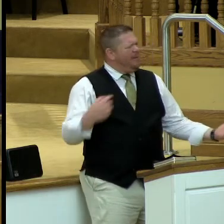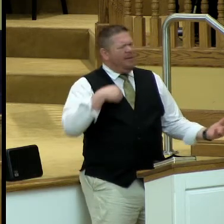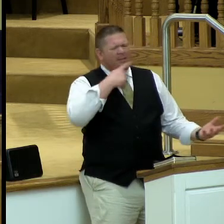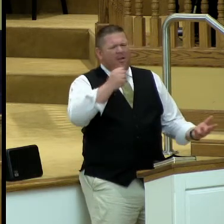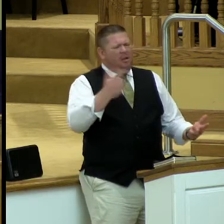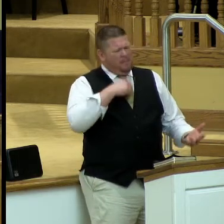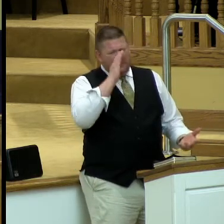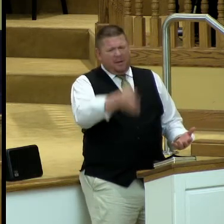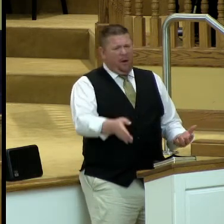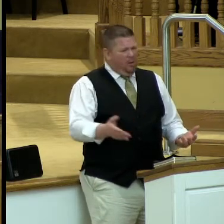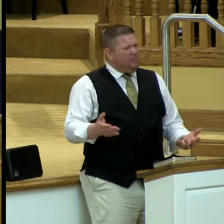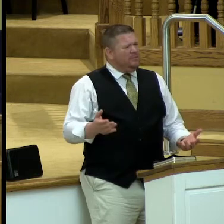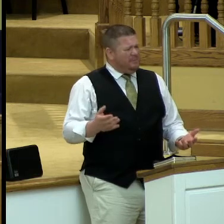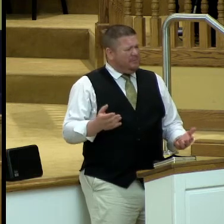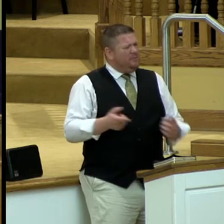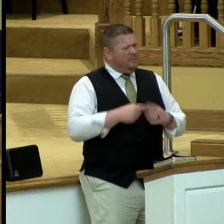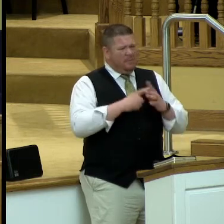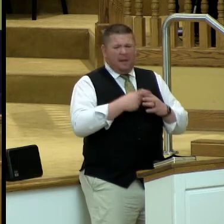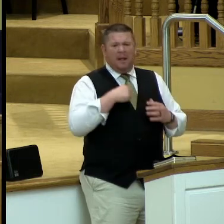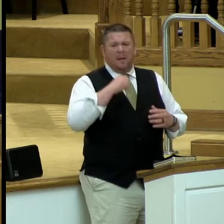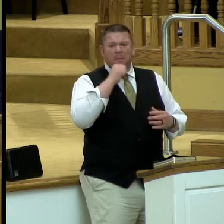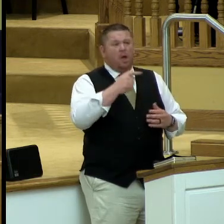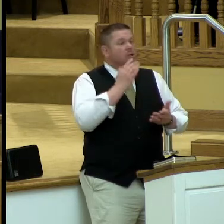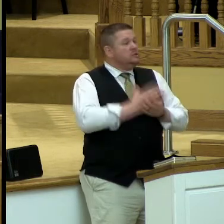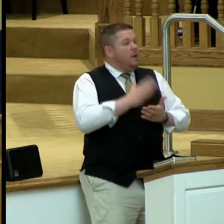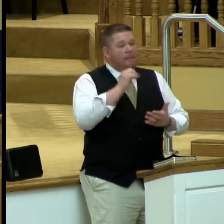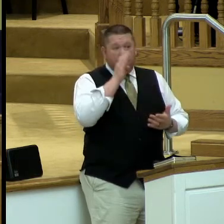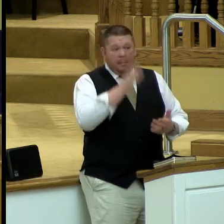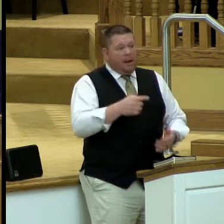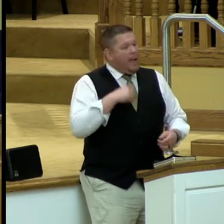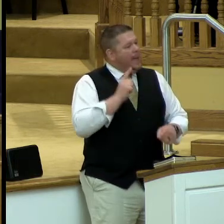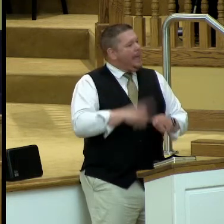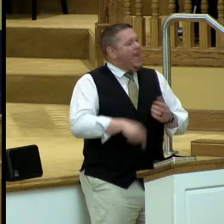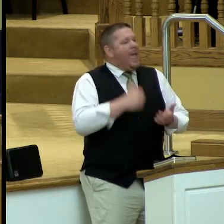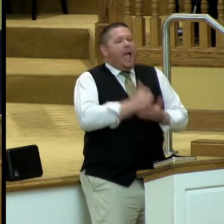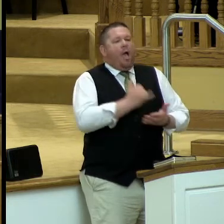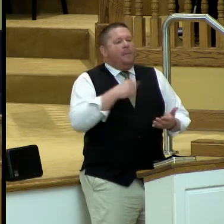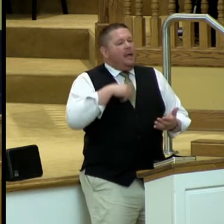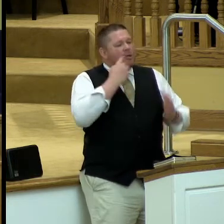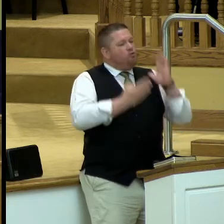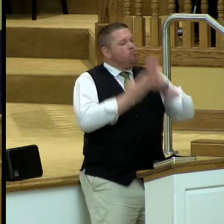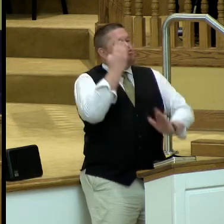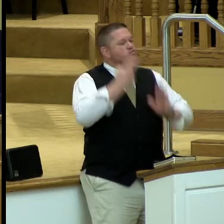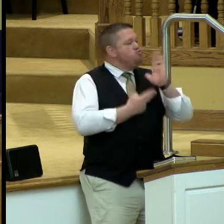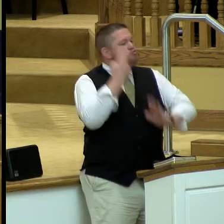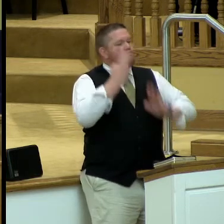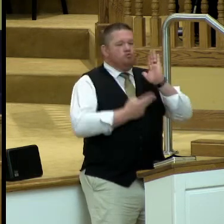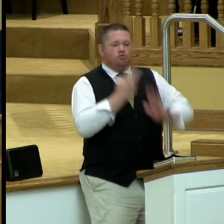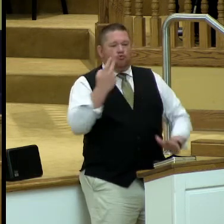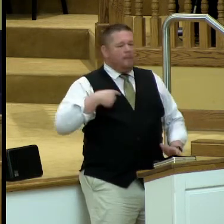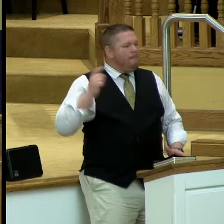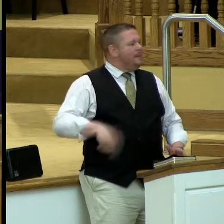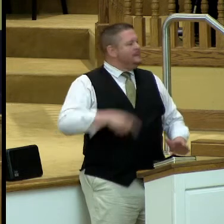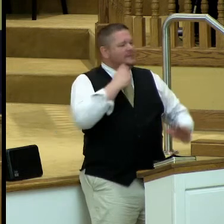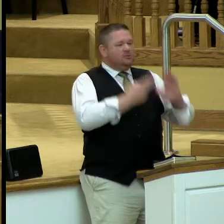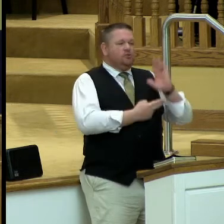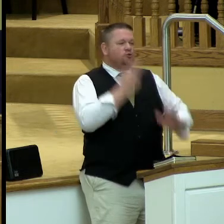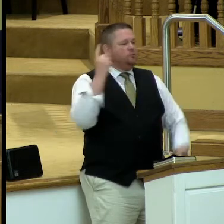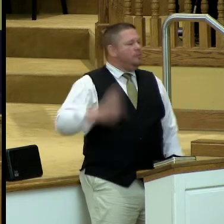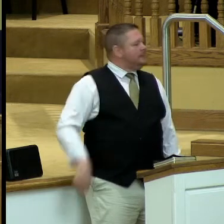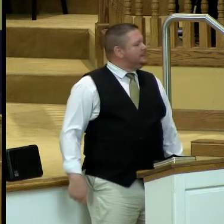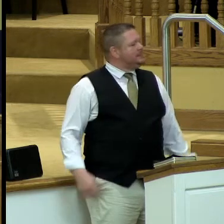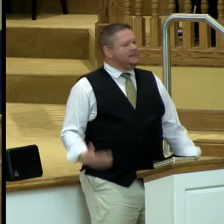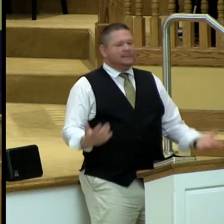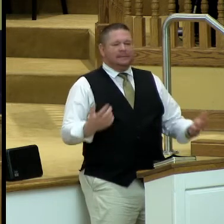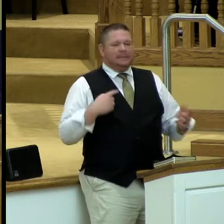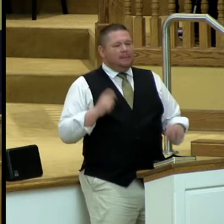I told y'all I was blunt from the beginning. And I'm not going to stop being blunt. I cannot help it. I've tried. And if I try and not be blunt,